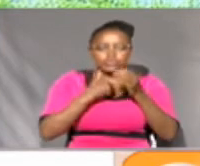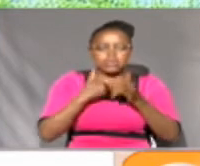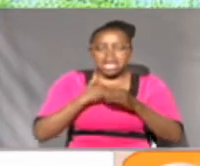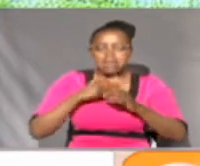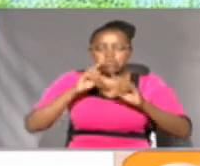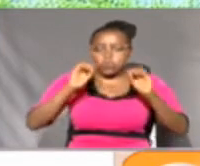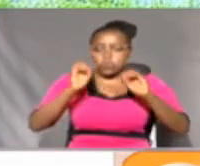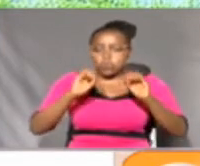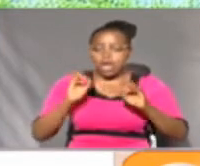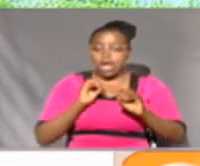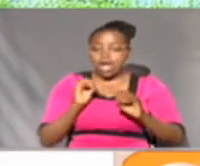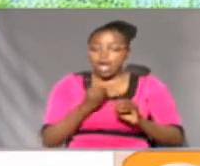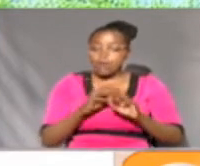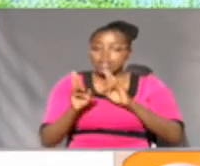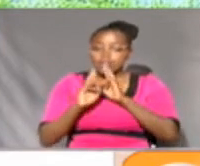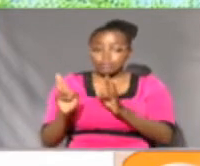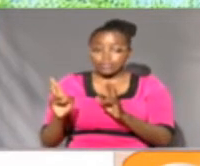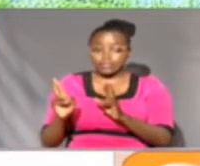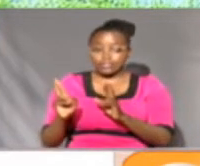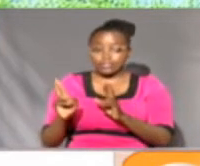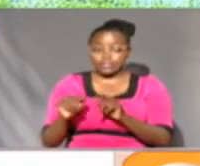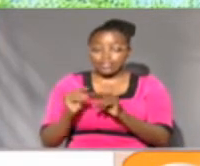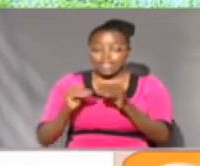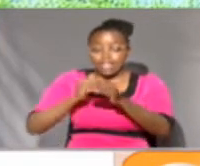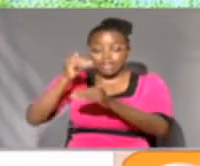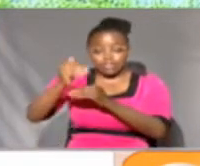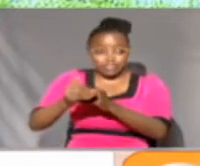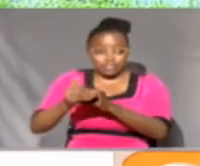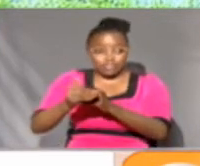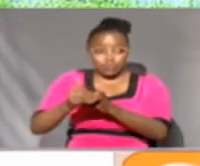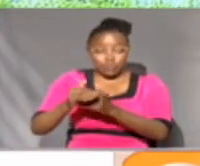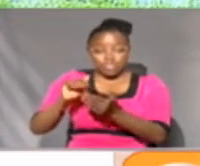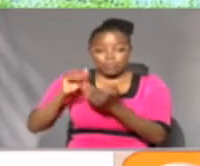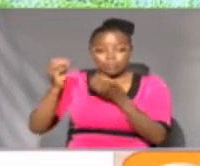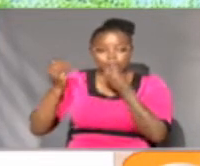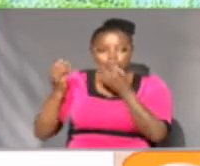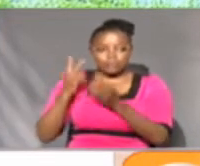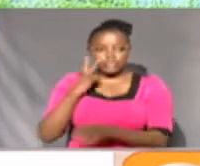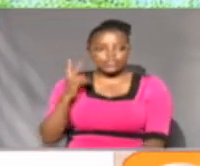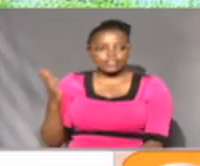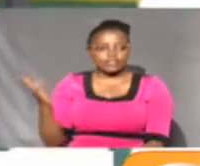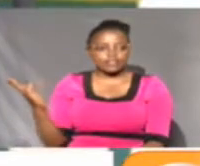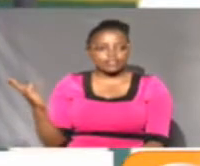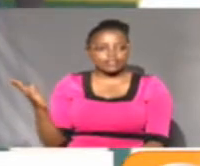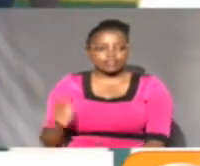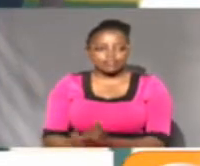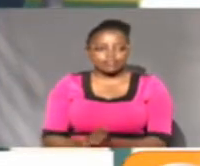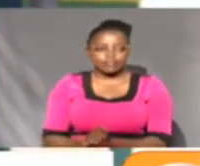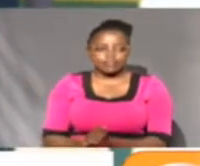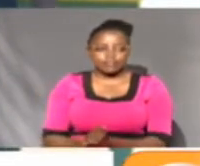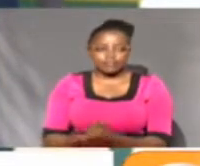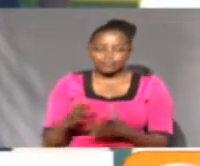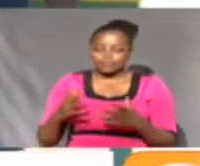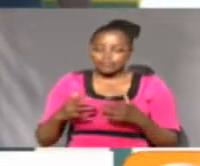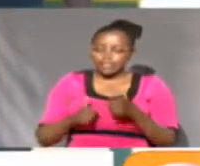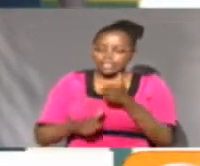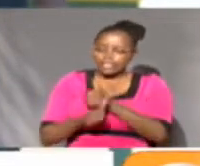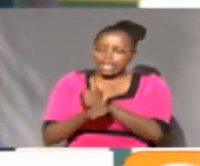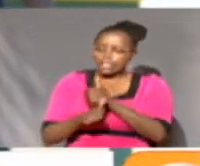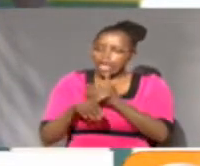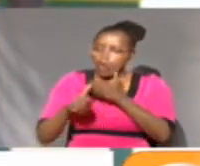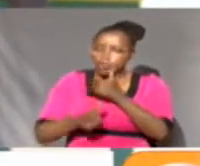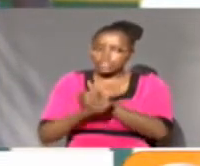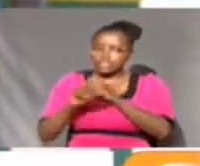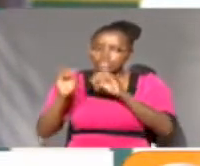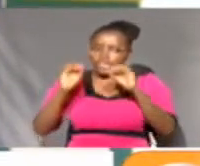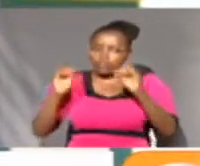Jim Tygoween is up next with the details. Helpful or harmful is the